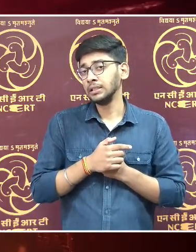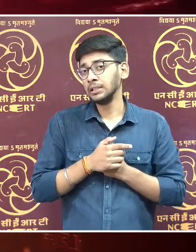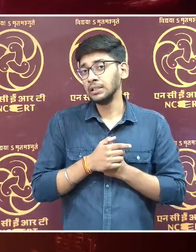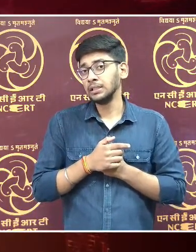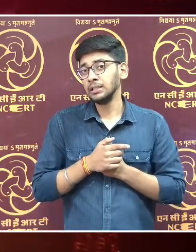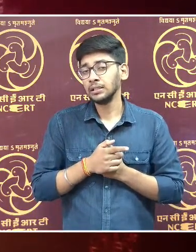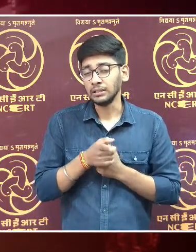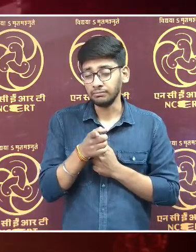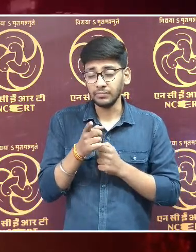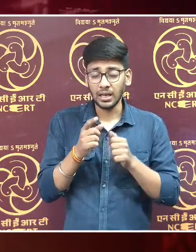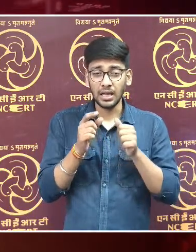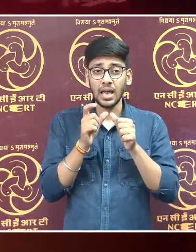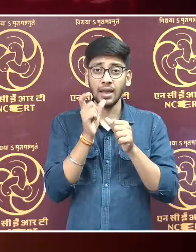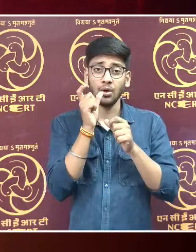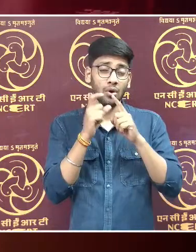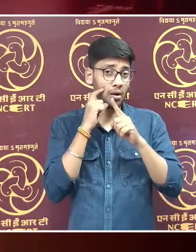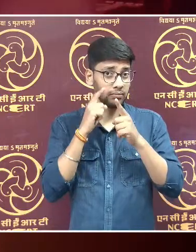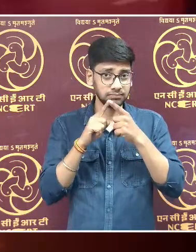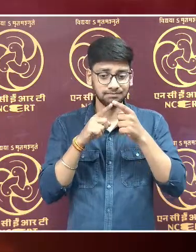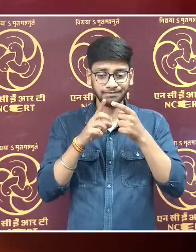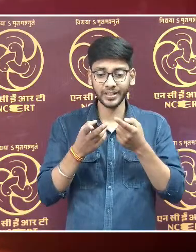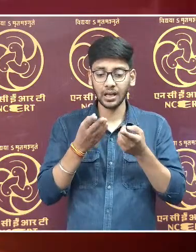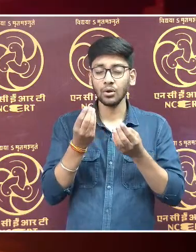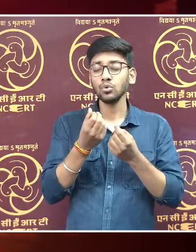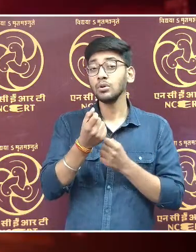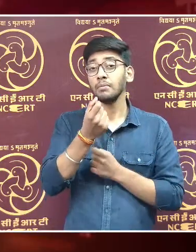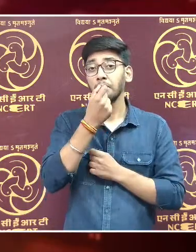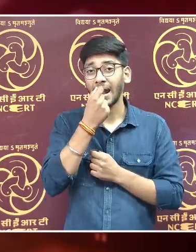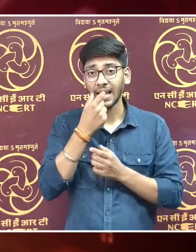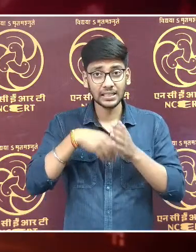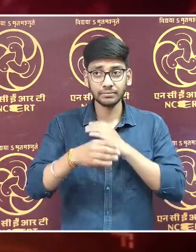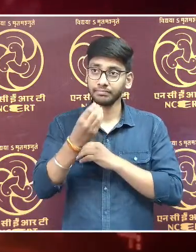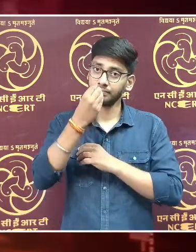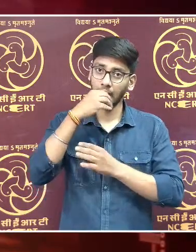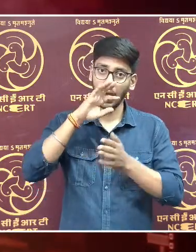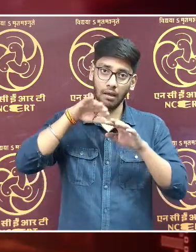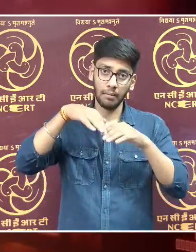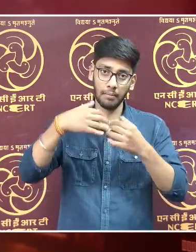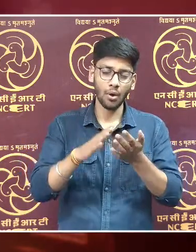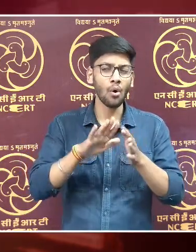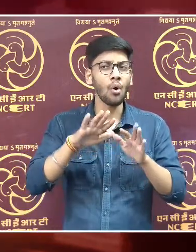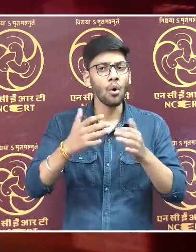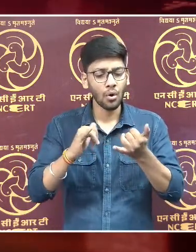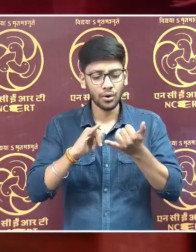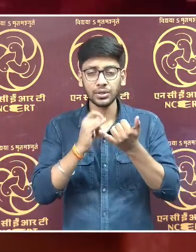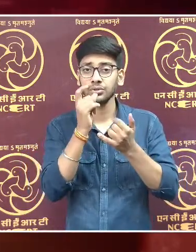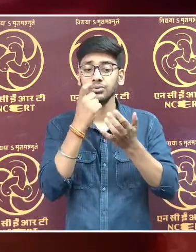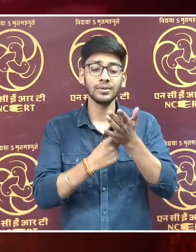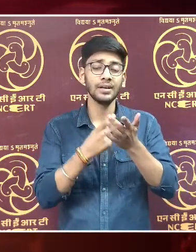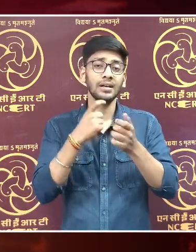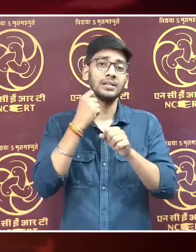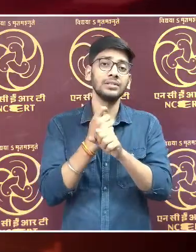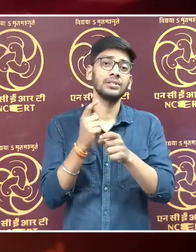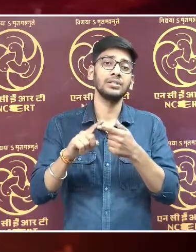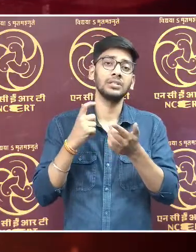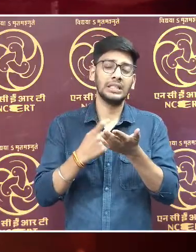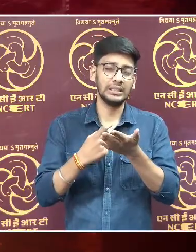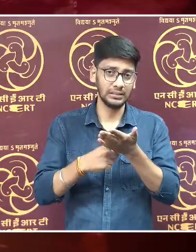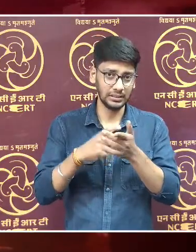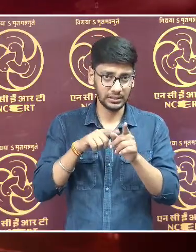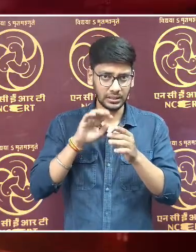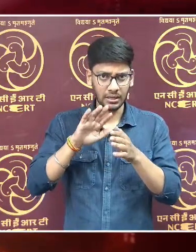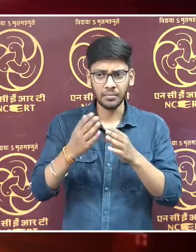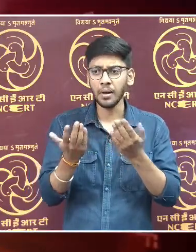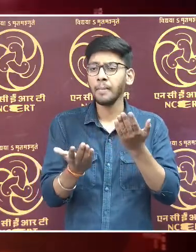otolaryngologist take care by providing them with appropriate medication or through the surgical procedure. It can be rectified or